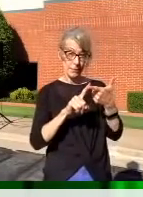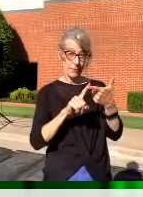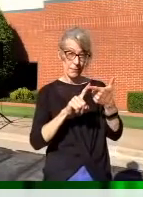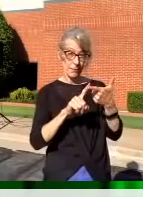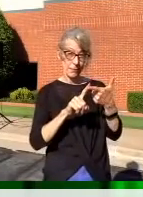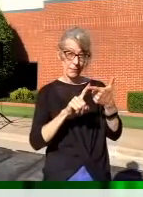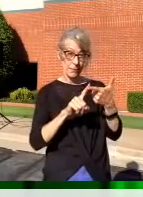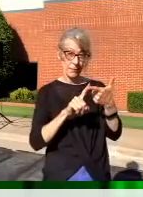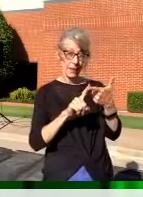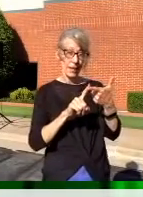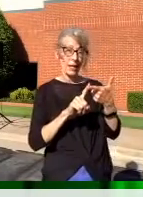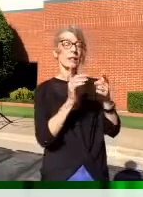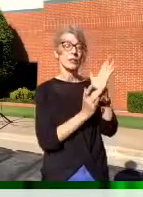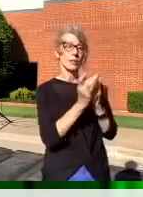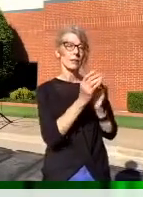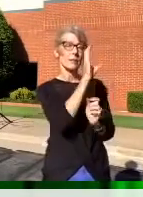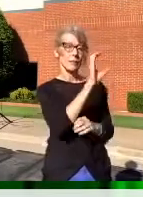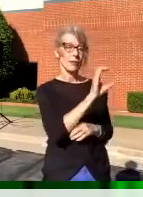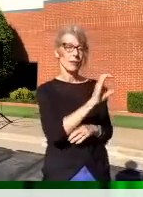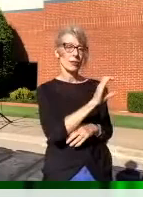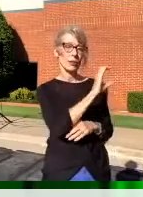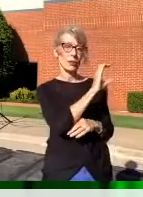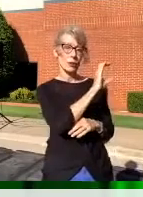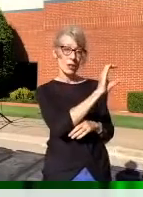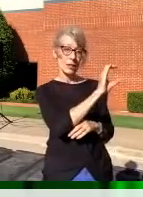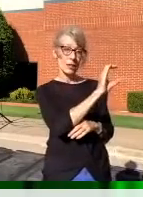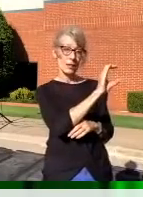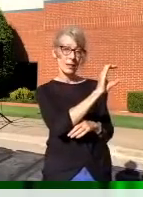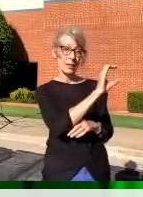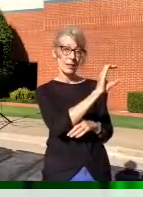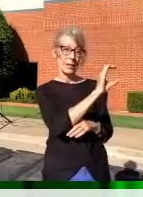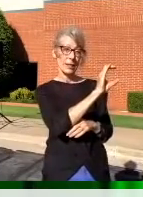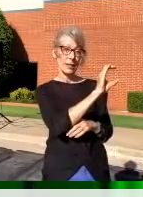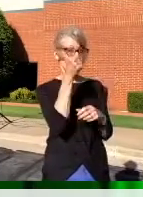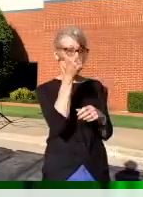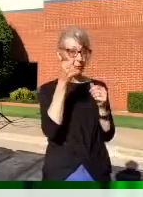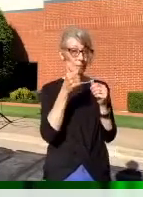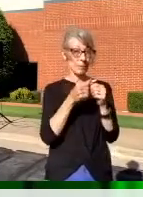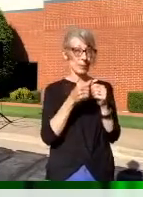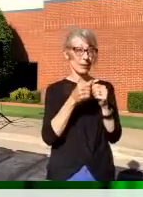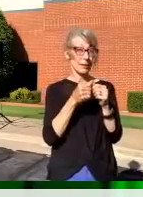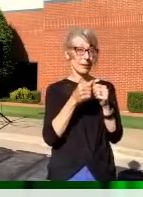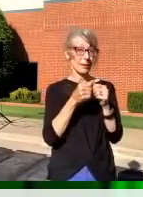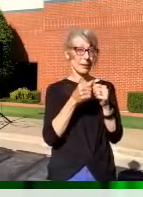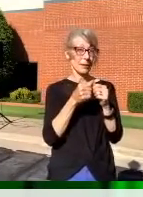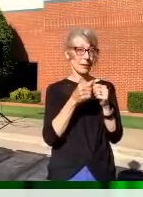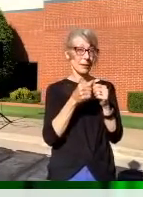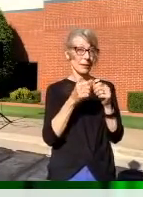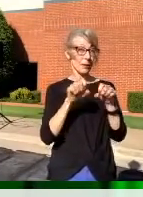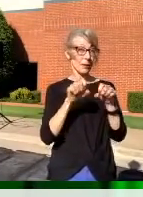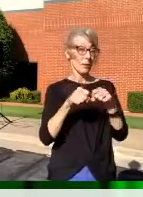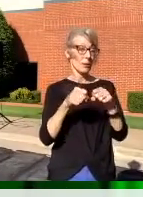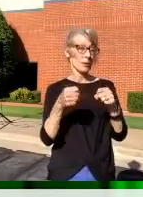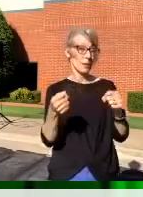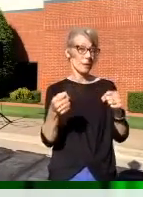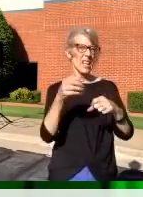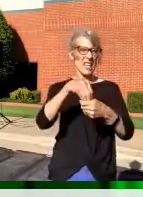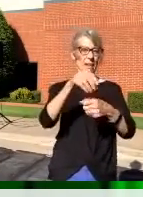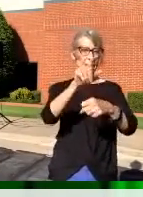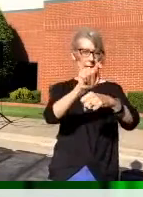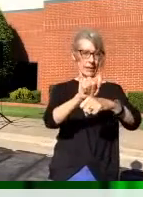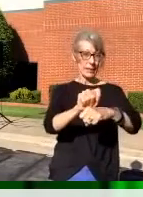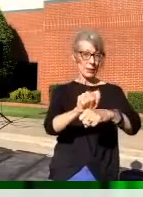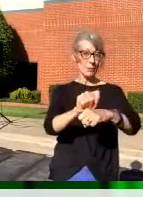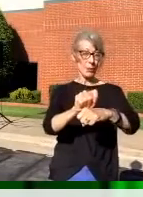The curtain of the temple that separated the holy place from the most holy place, that was torn in two while Jesus was on the